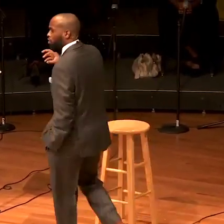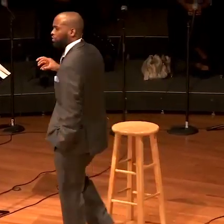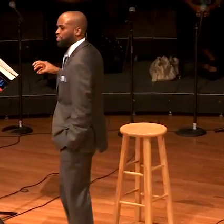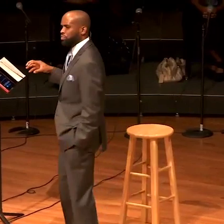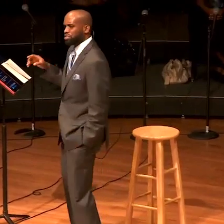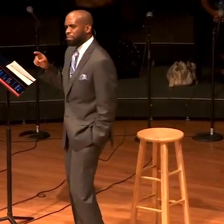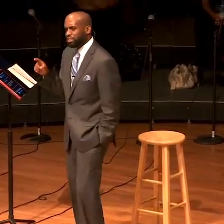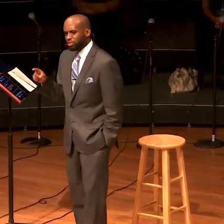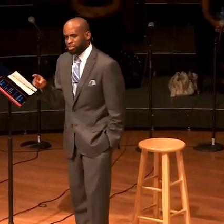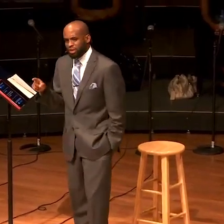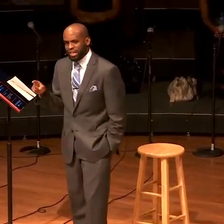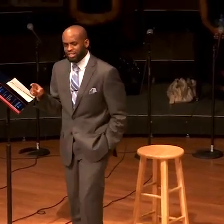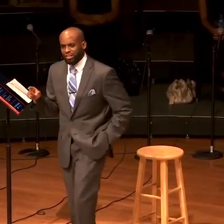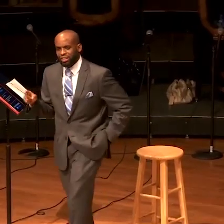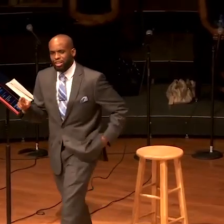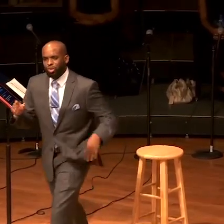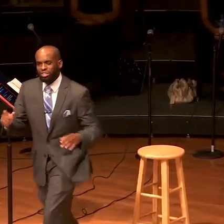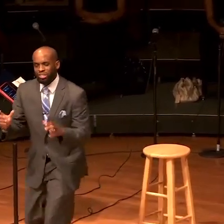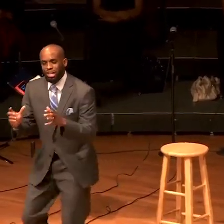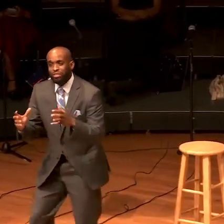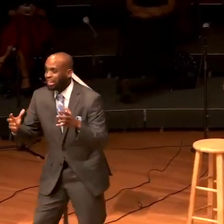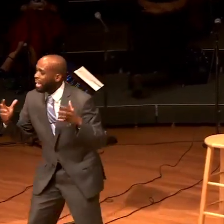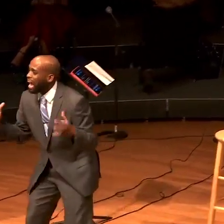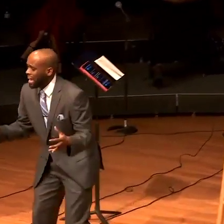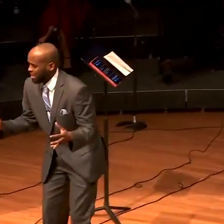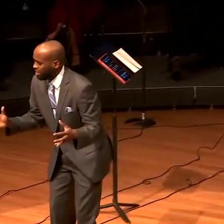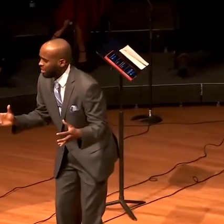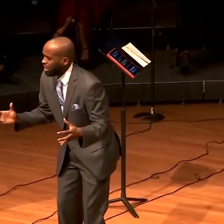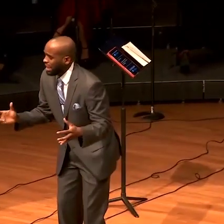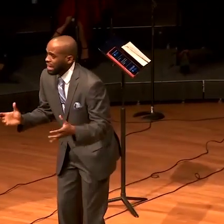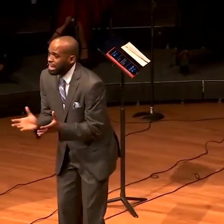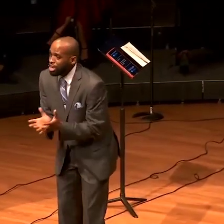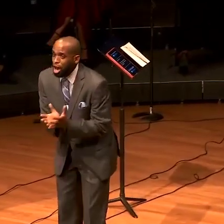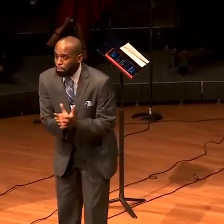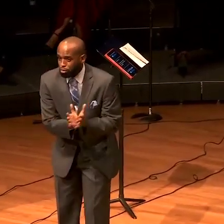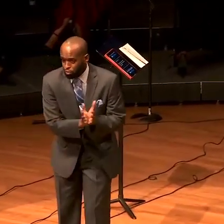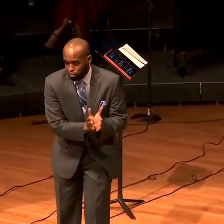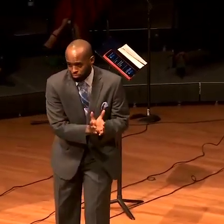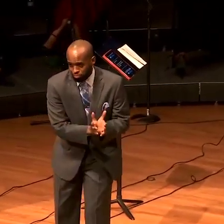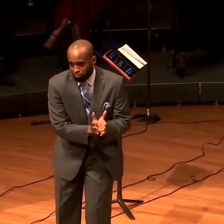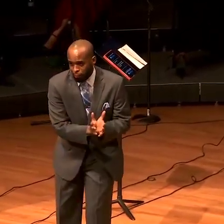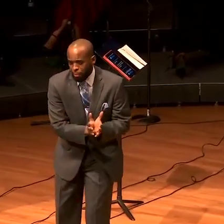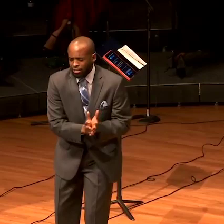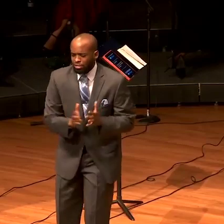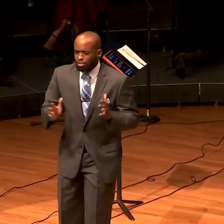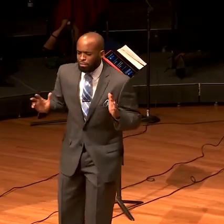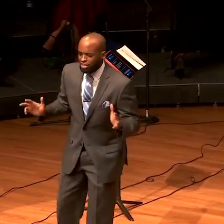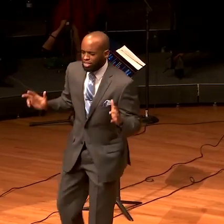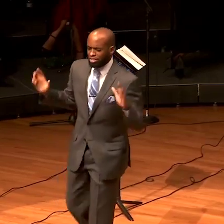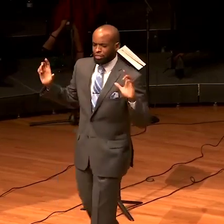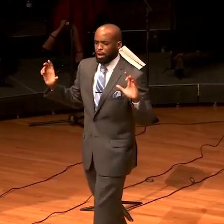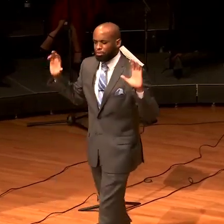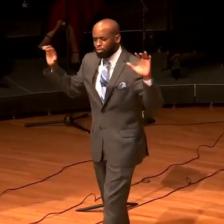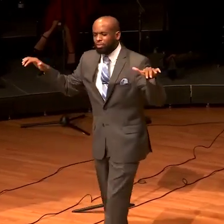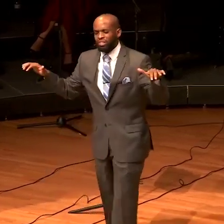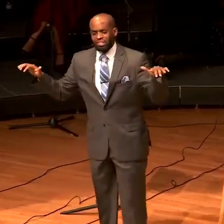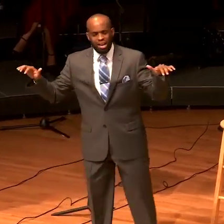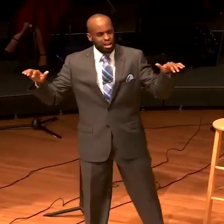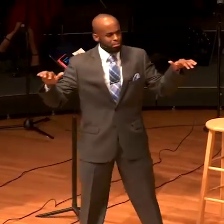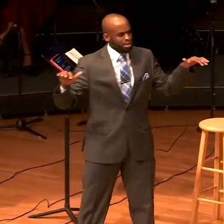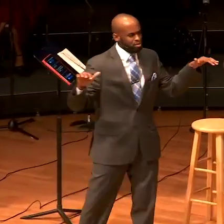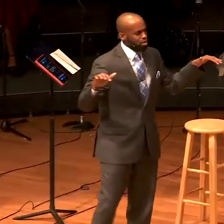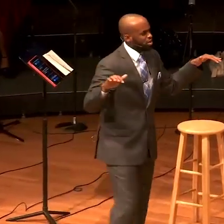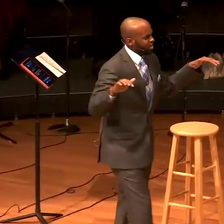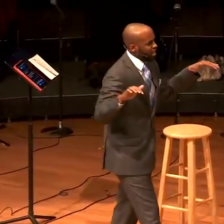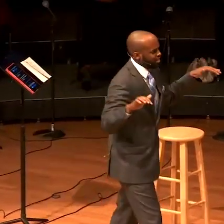The service was the major distraction. Notice, there's a guy in an upper room. Now, the dimensions of the upper room of